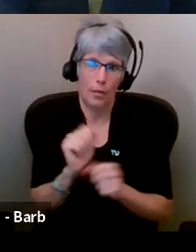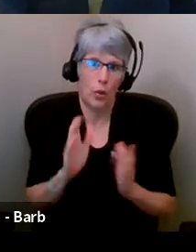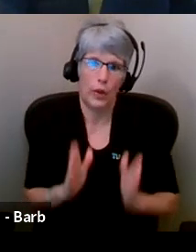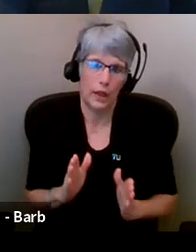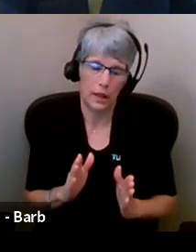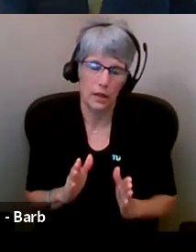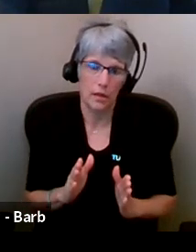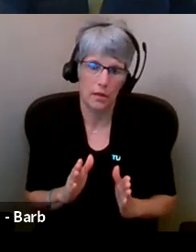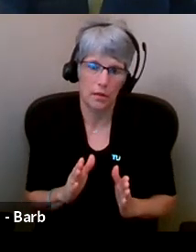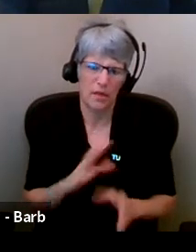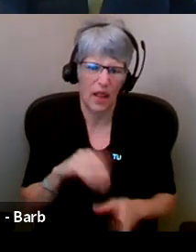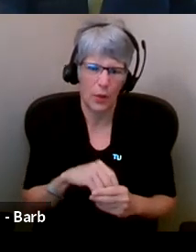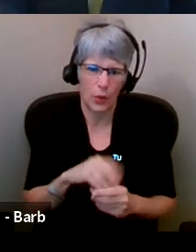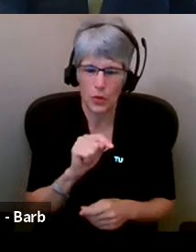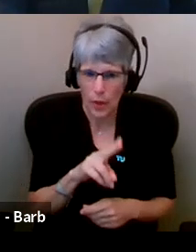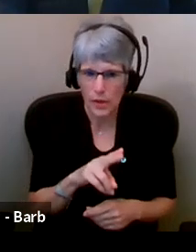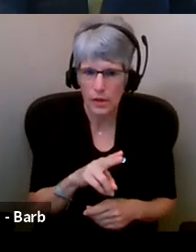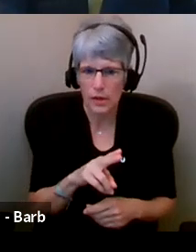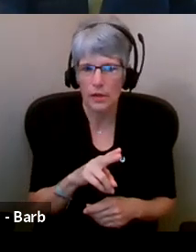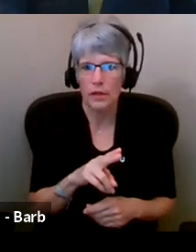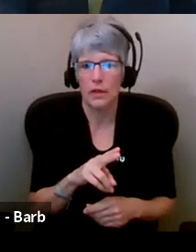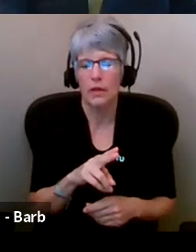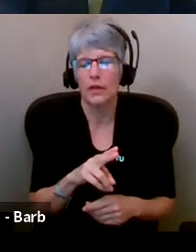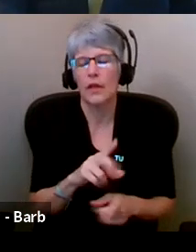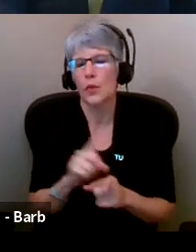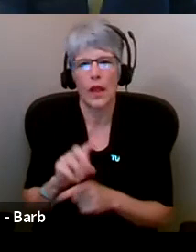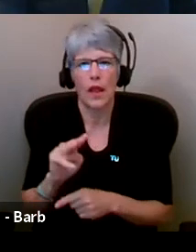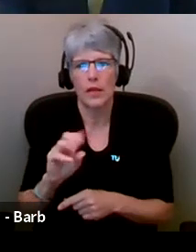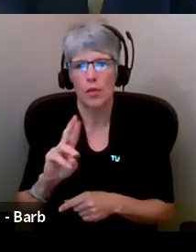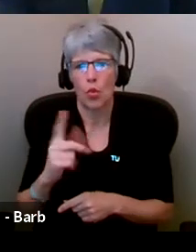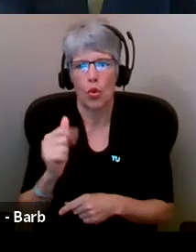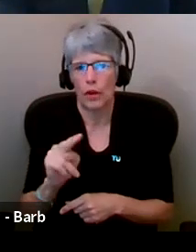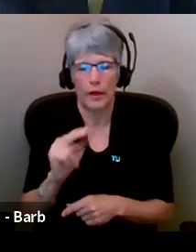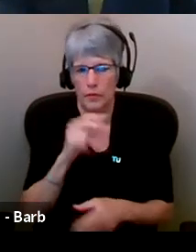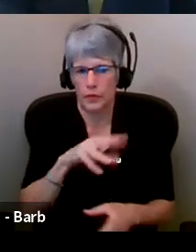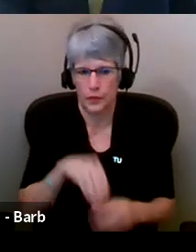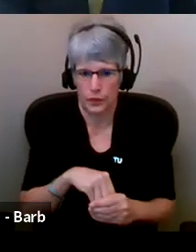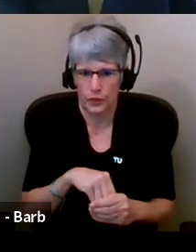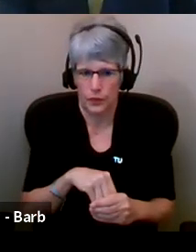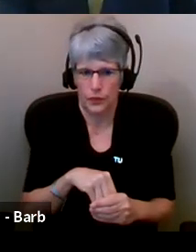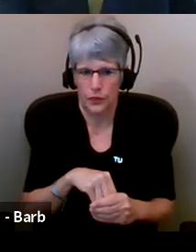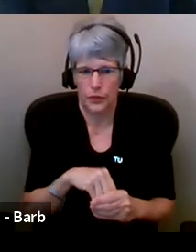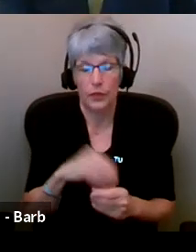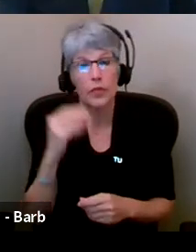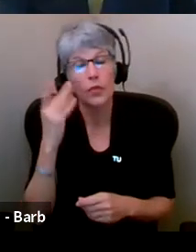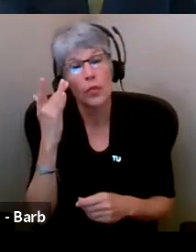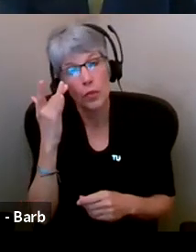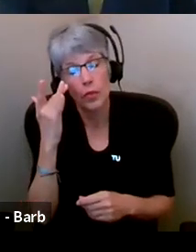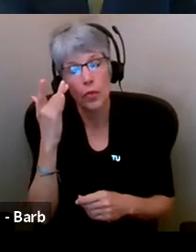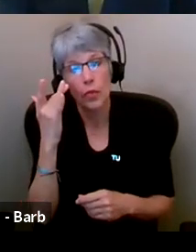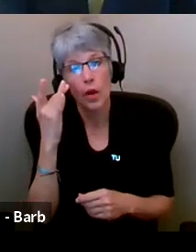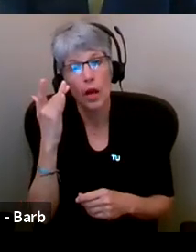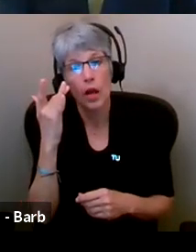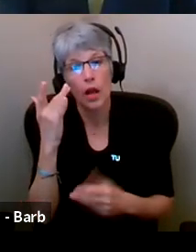would be include Towson, as well as Morgan State University. And the logic I think that was provided was the fact that we